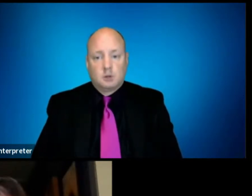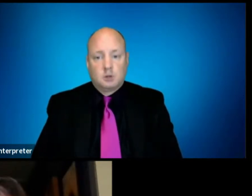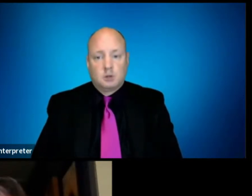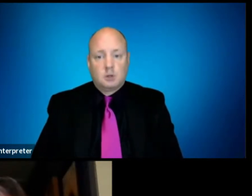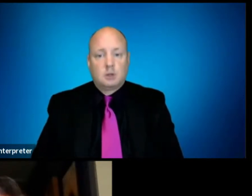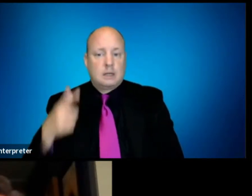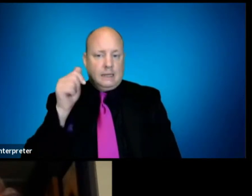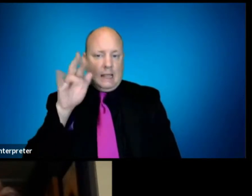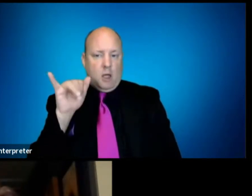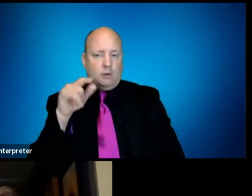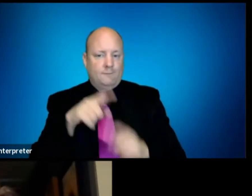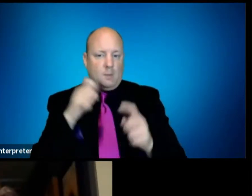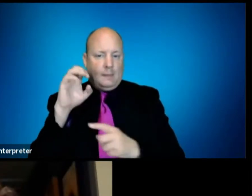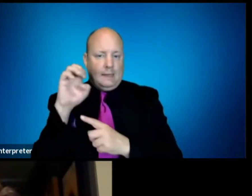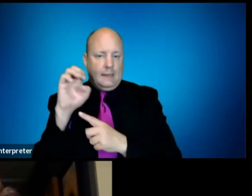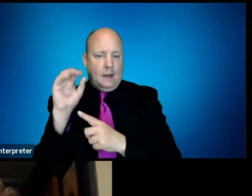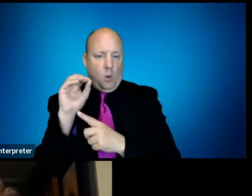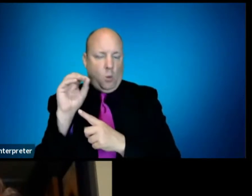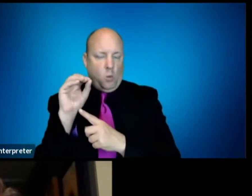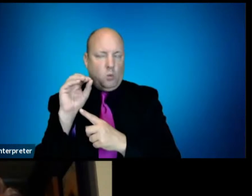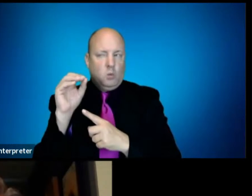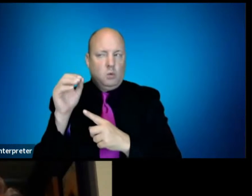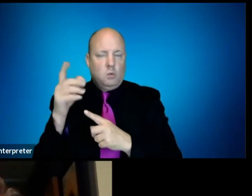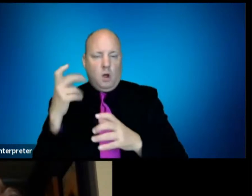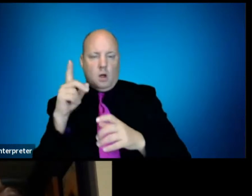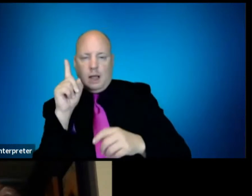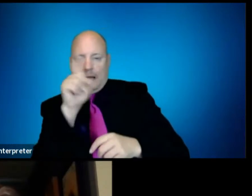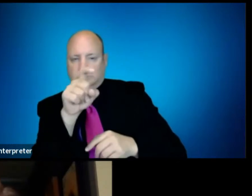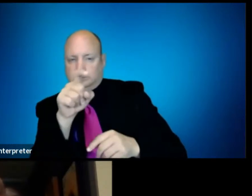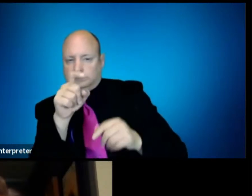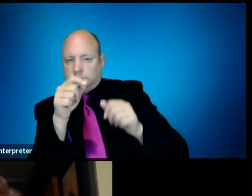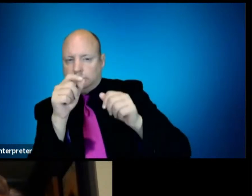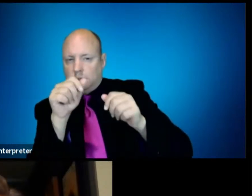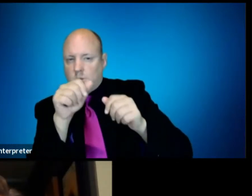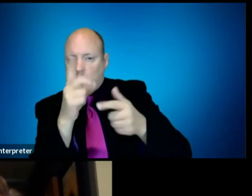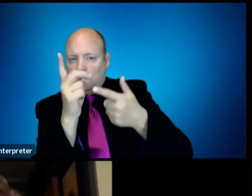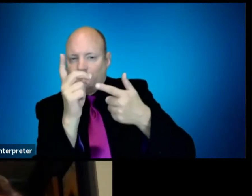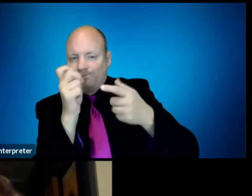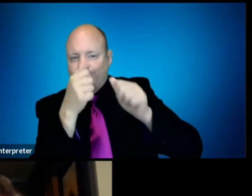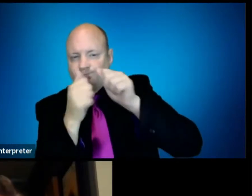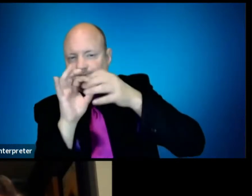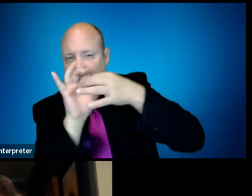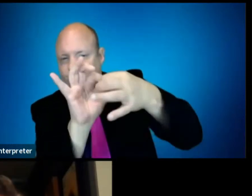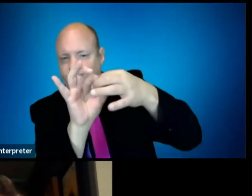Media. Go ahead, Gary.